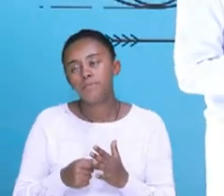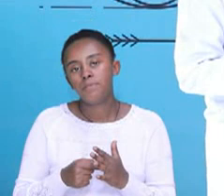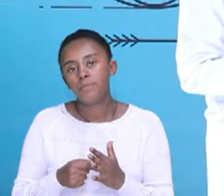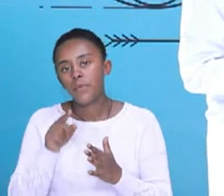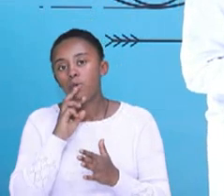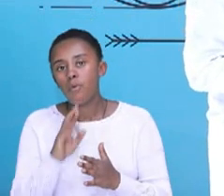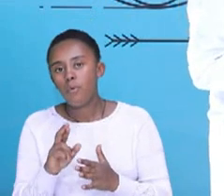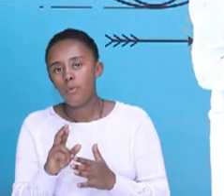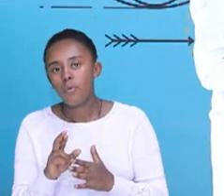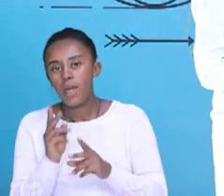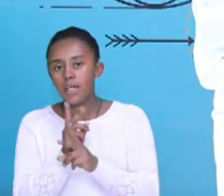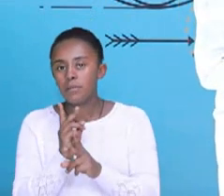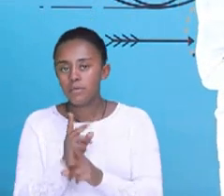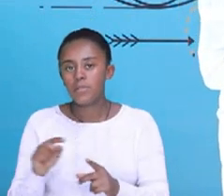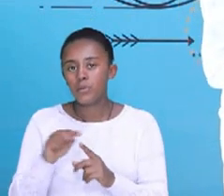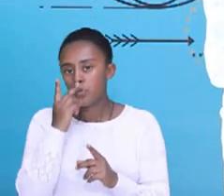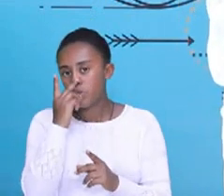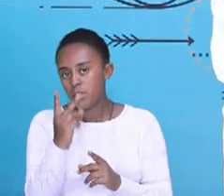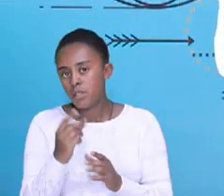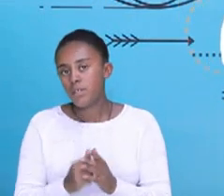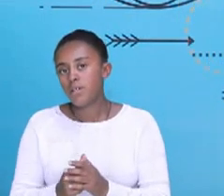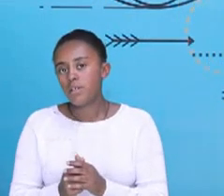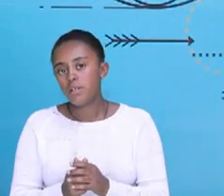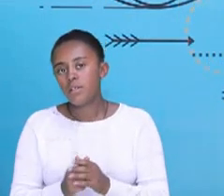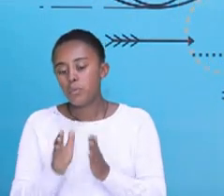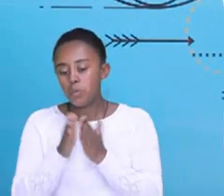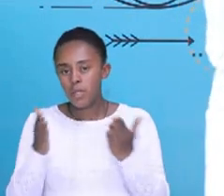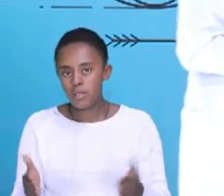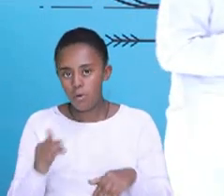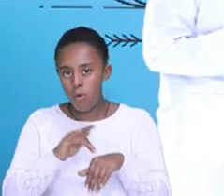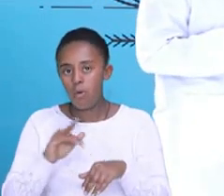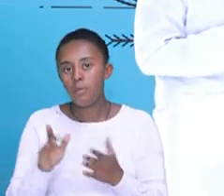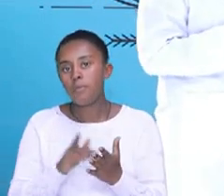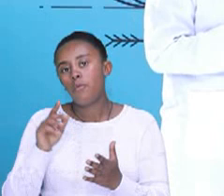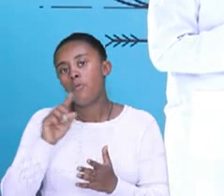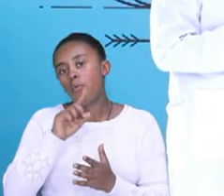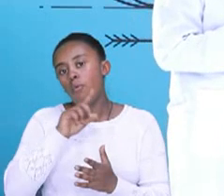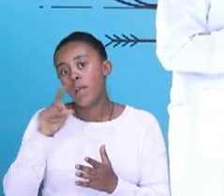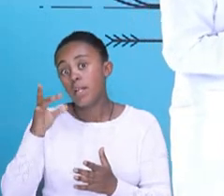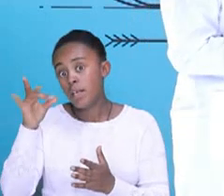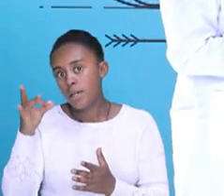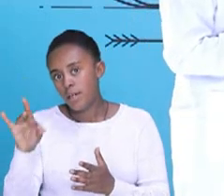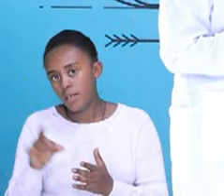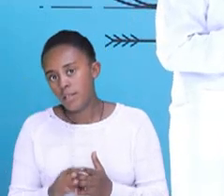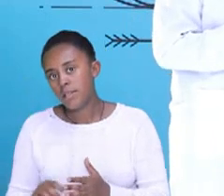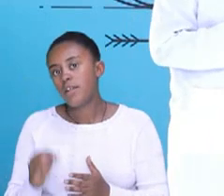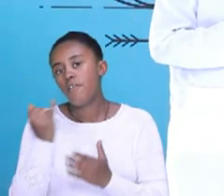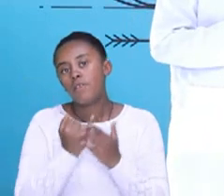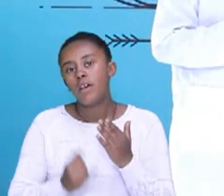are expected to see your textbook on page 180, figure